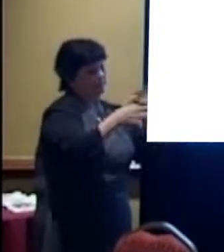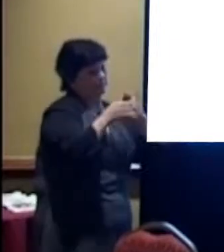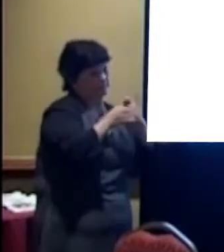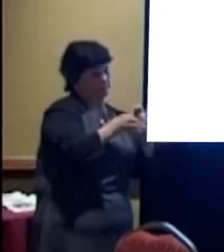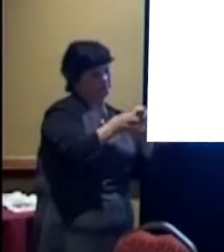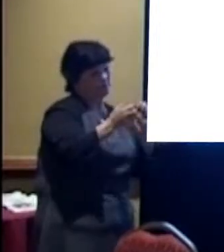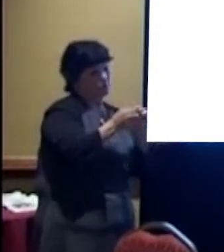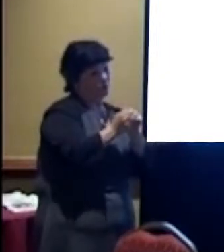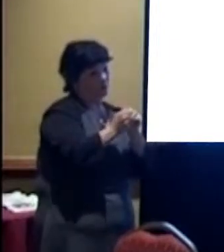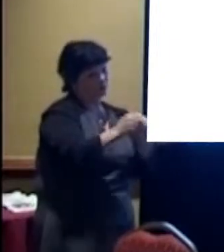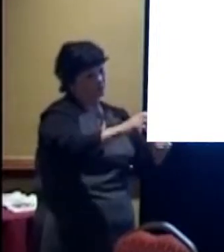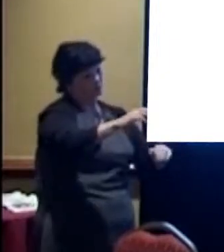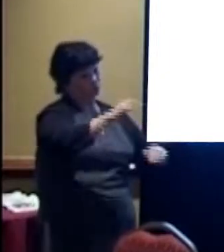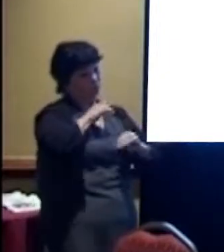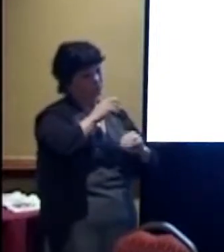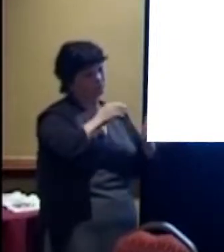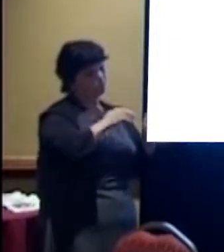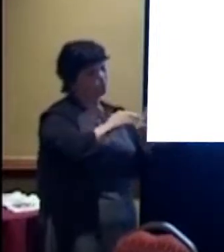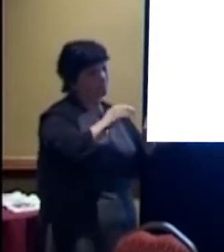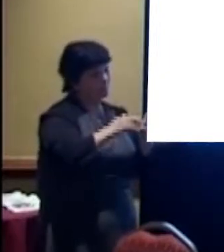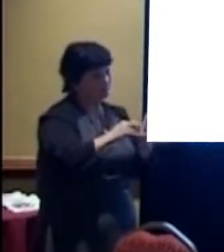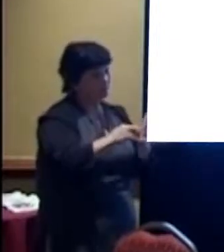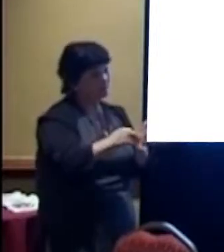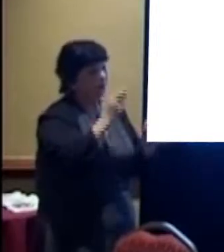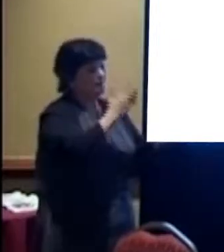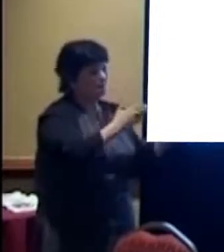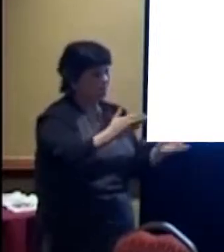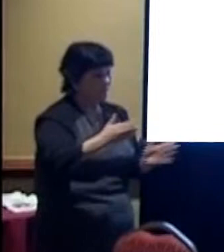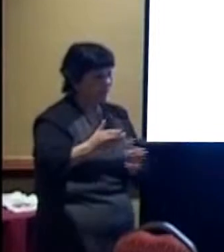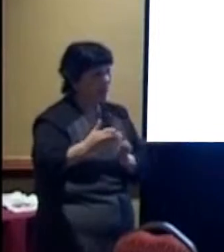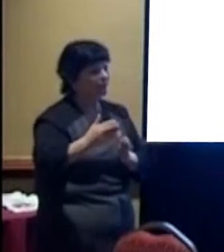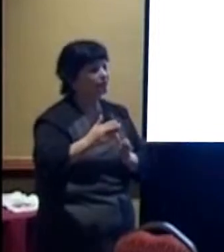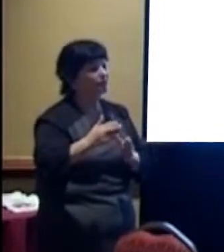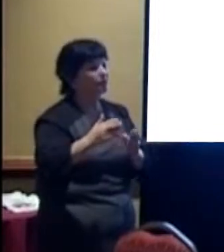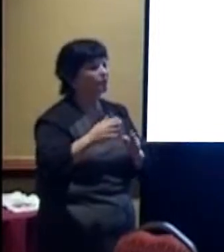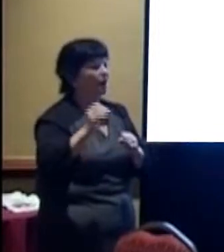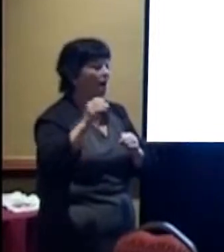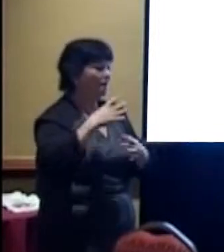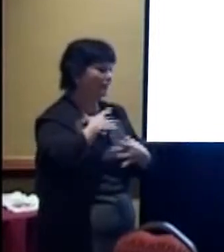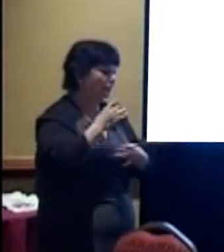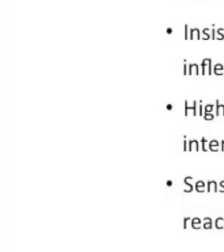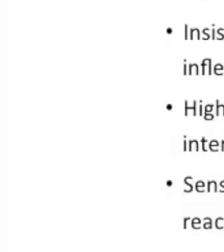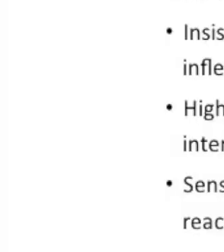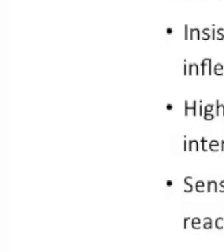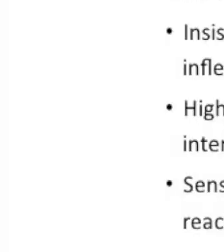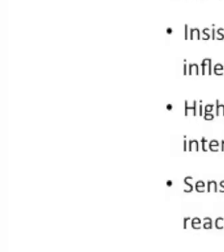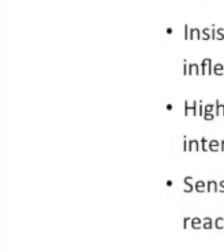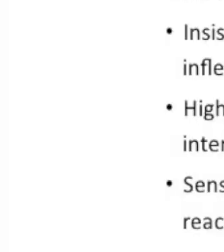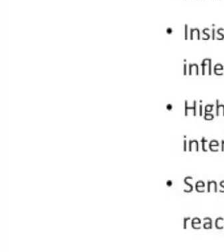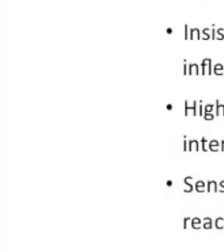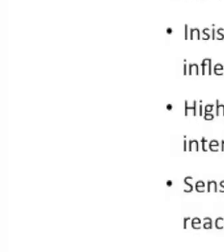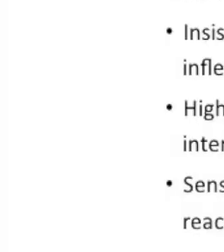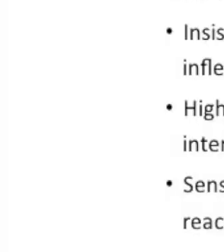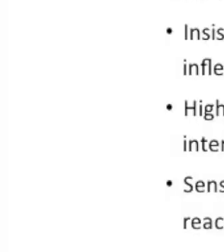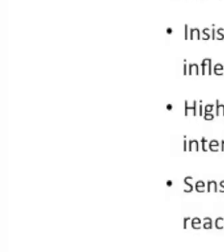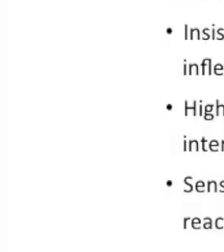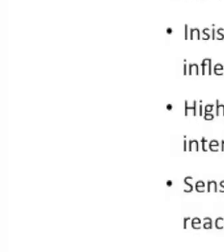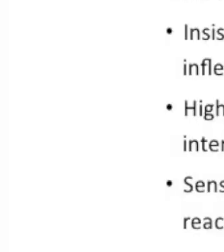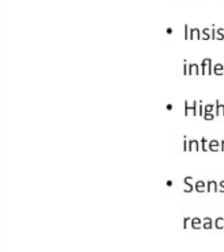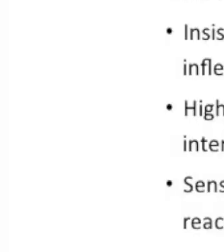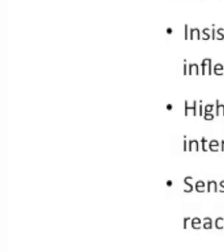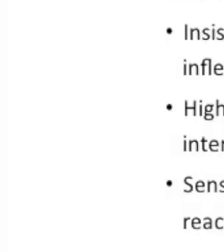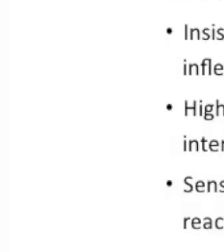do with restricted, repetitive patterns of behavior, interests, and activities. And this